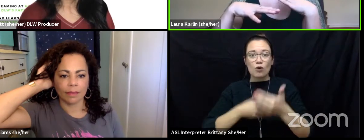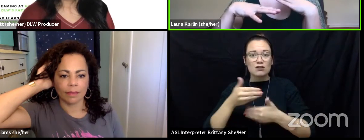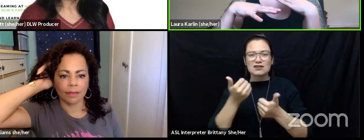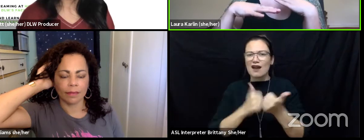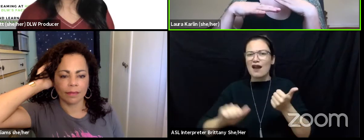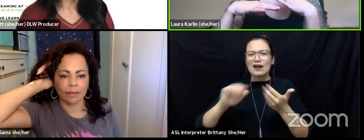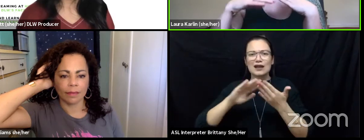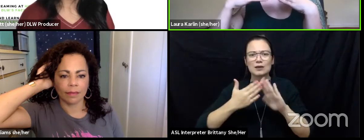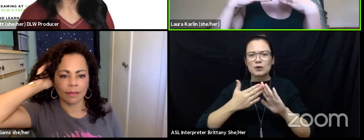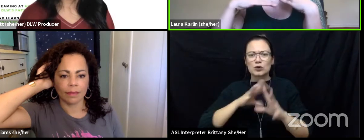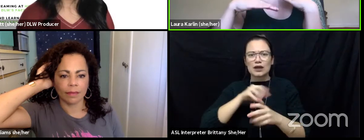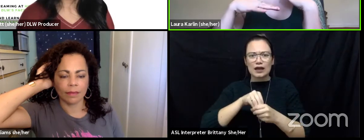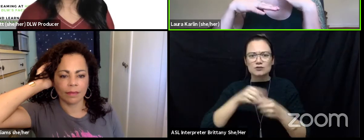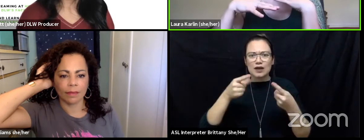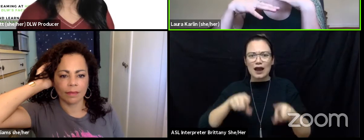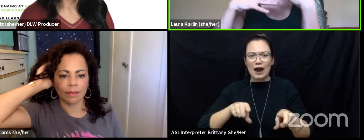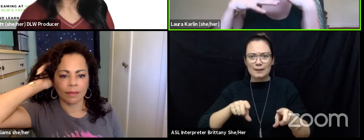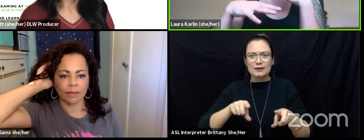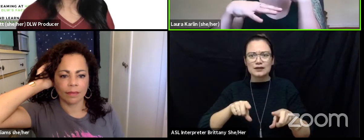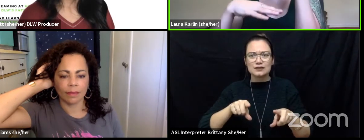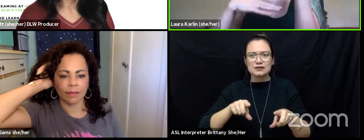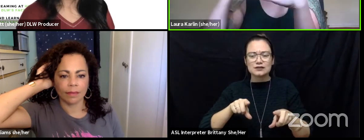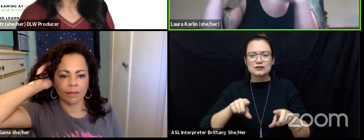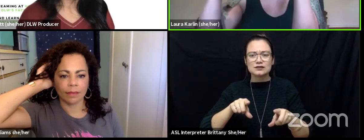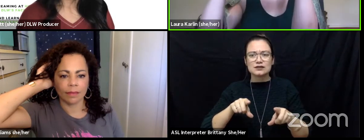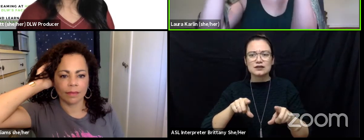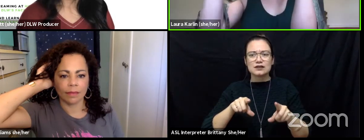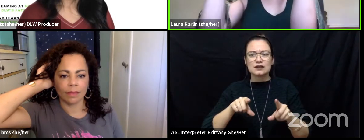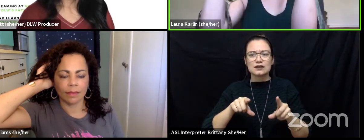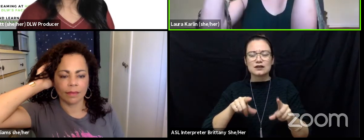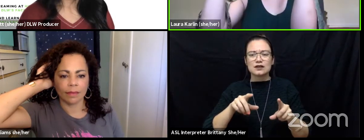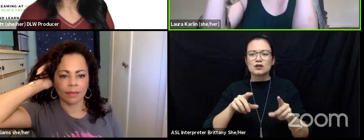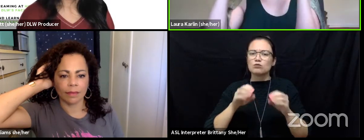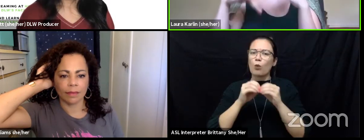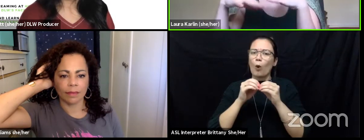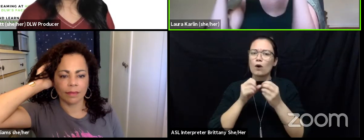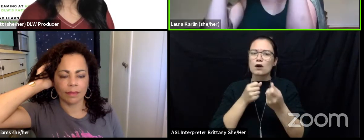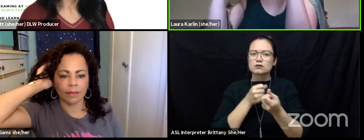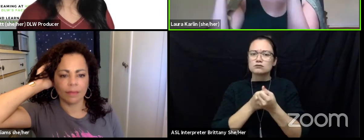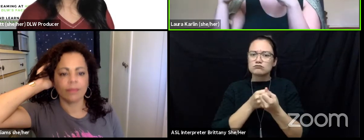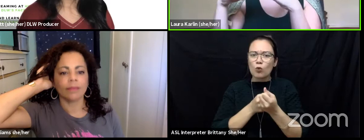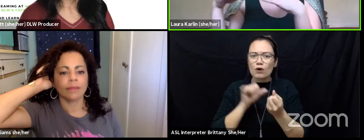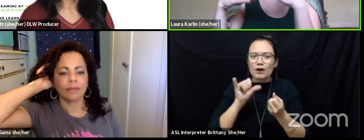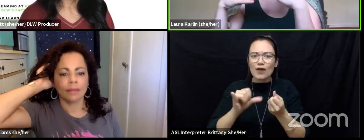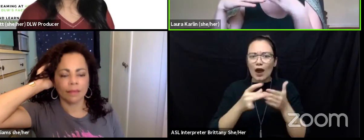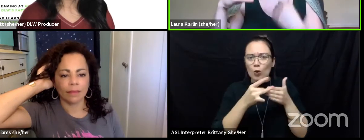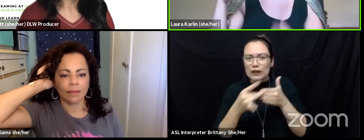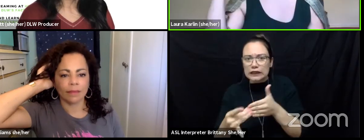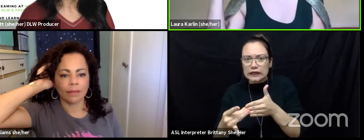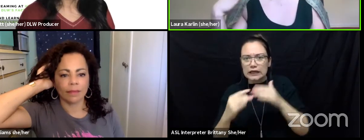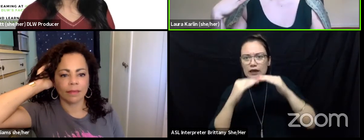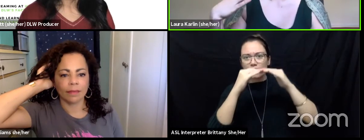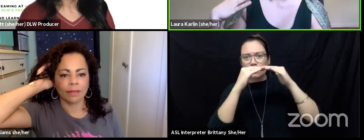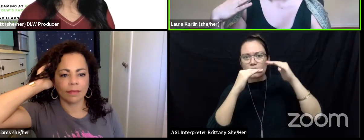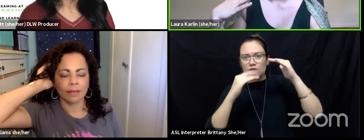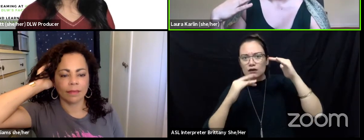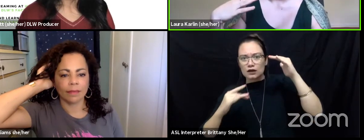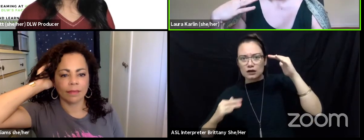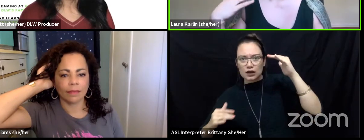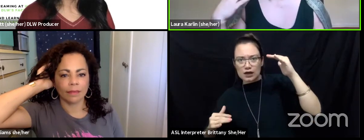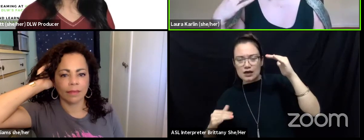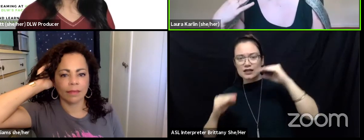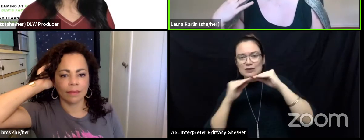that happens, that I as sort of supporting that or leading up to and lesser than, and it's so